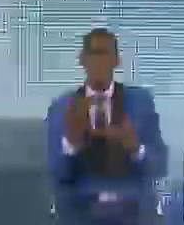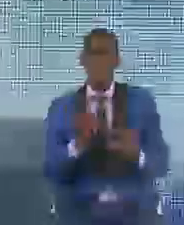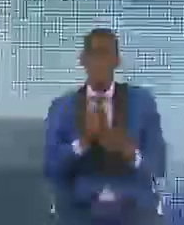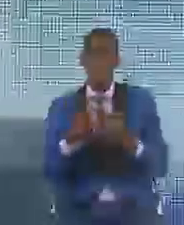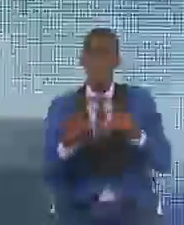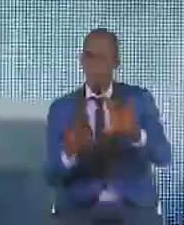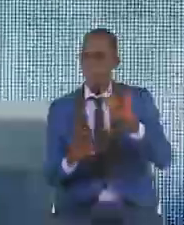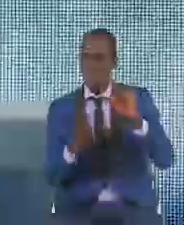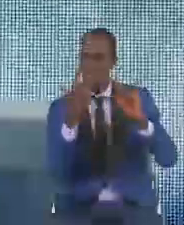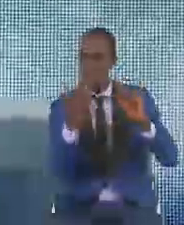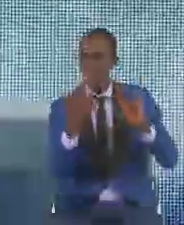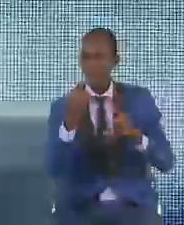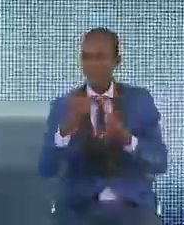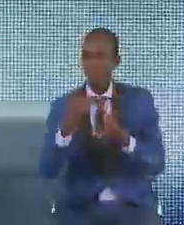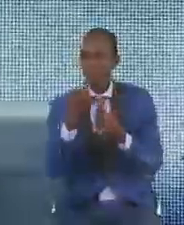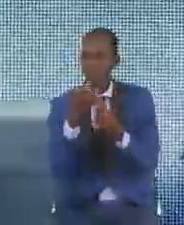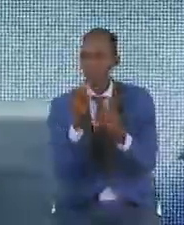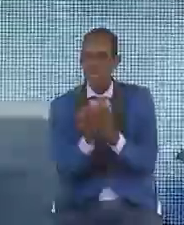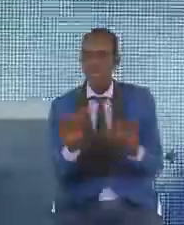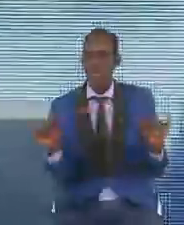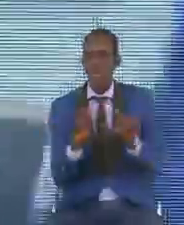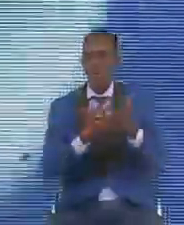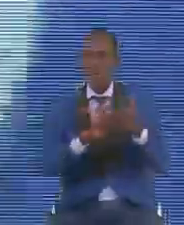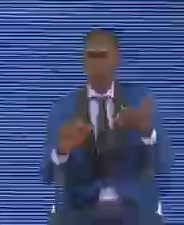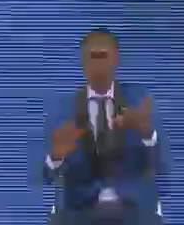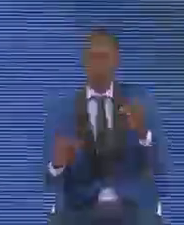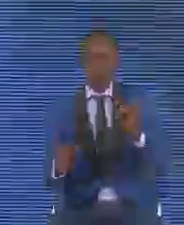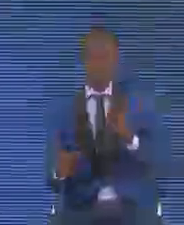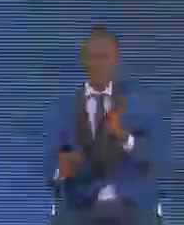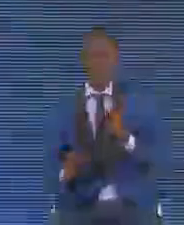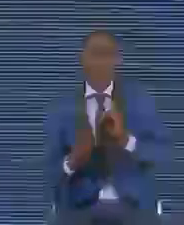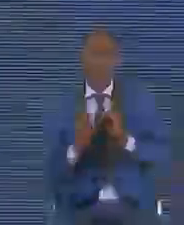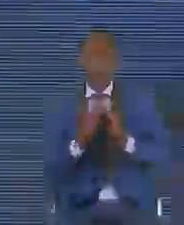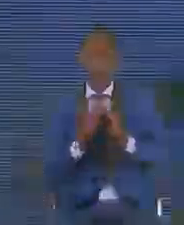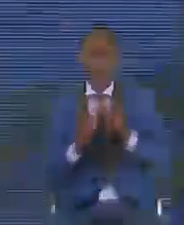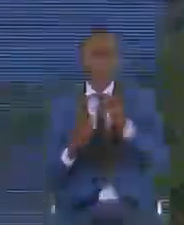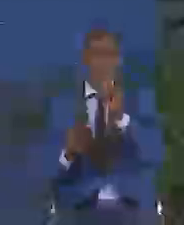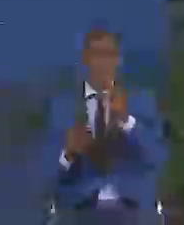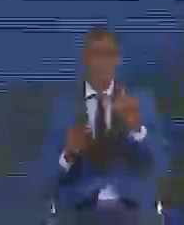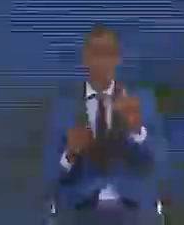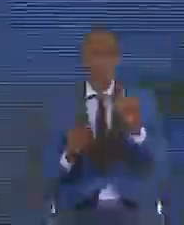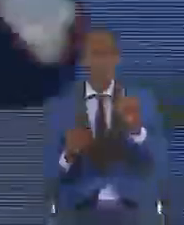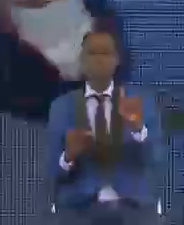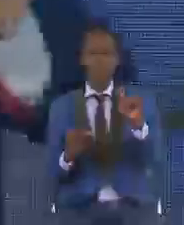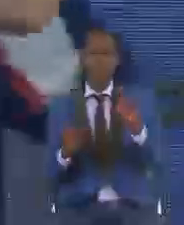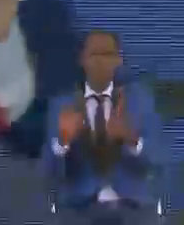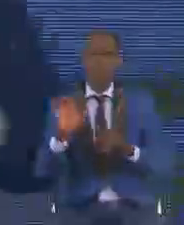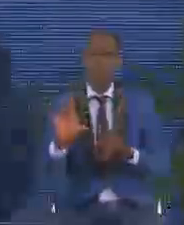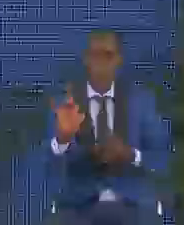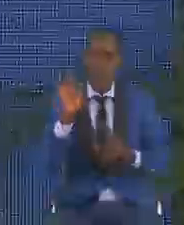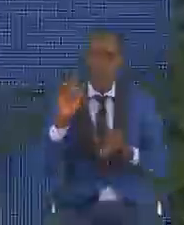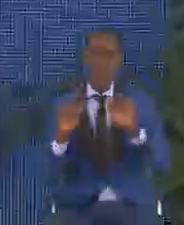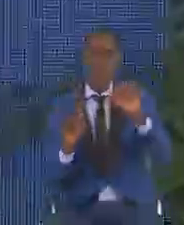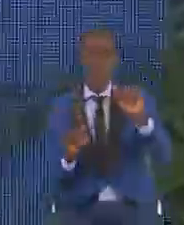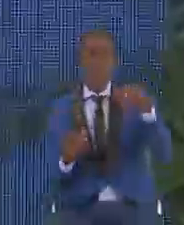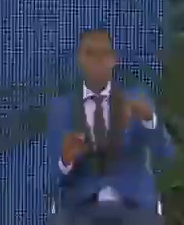words there in that verse. I am appointed. And I want you to write that